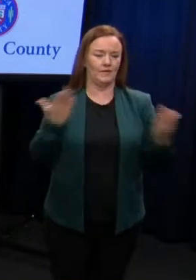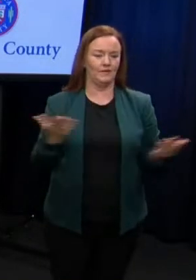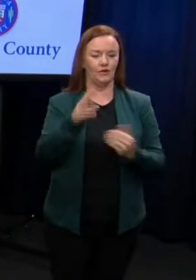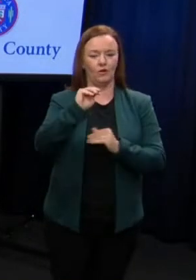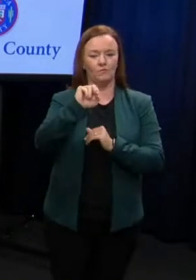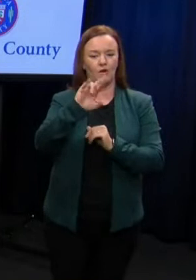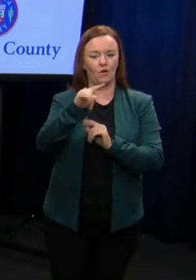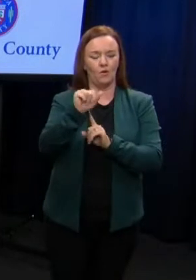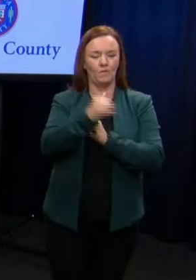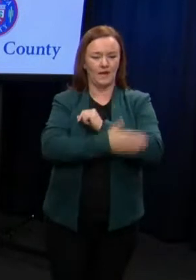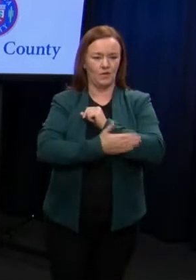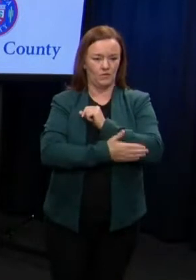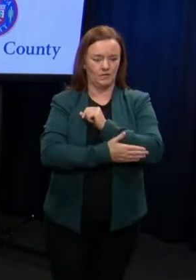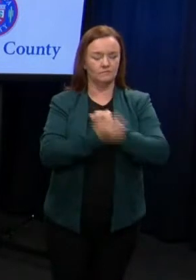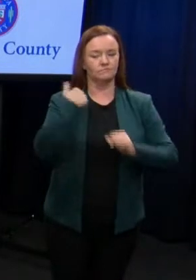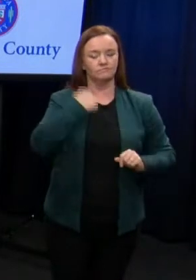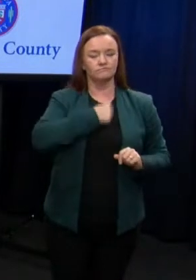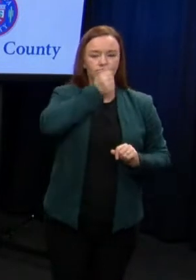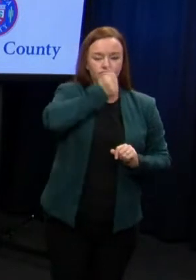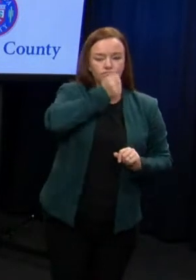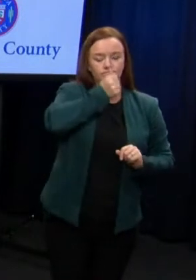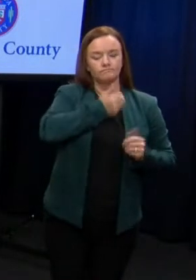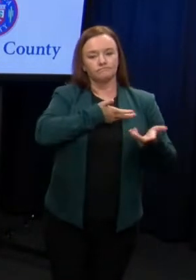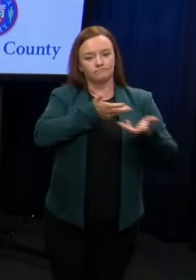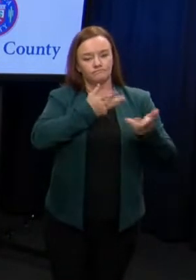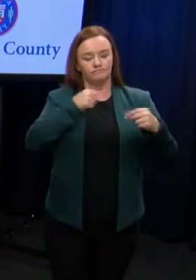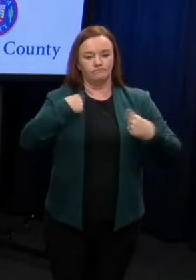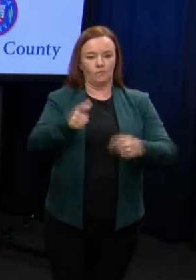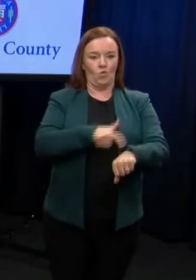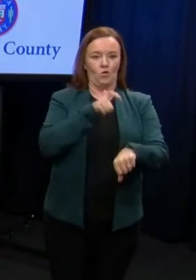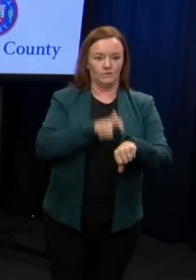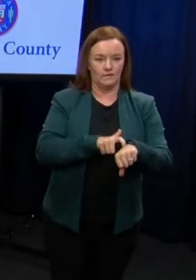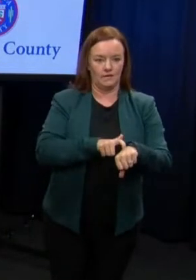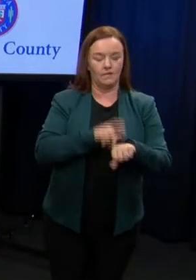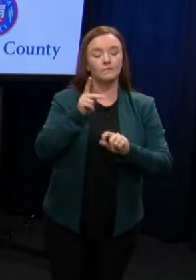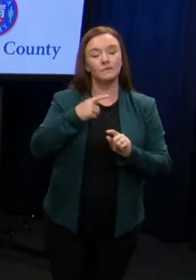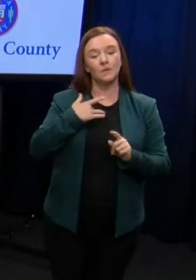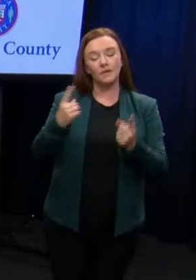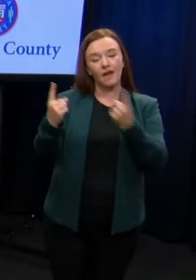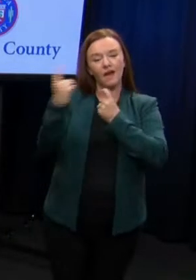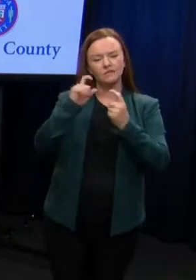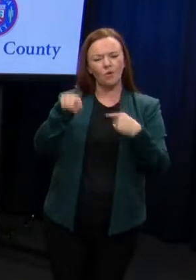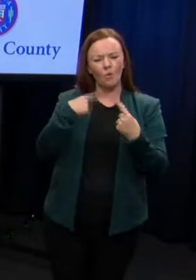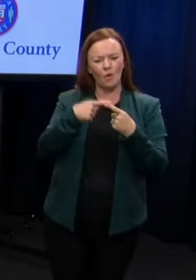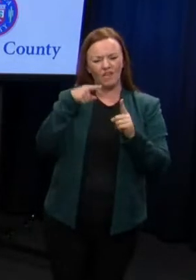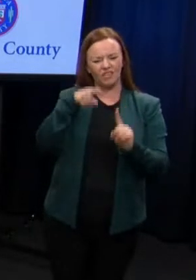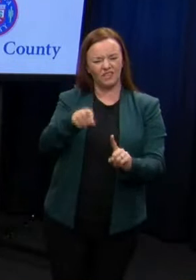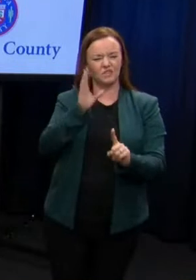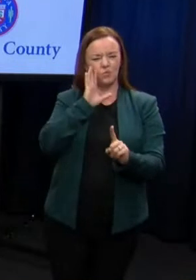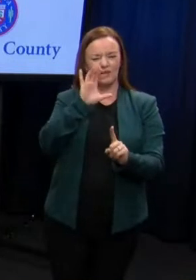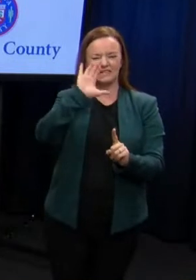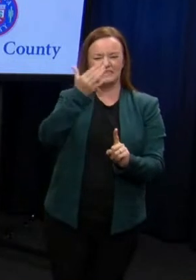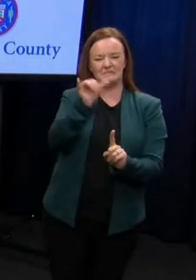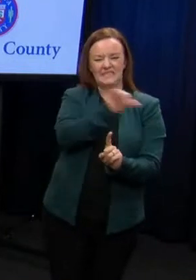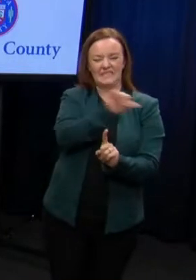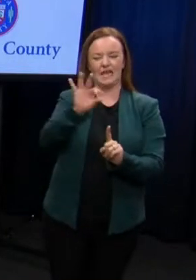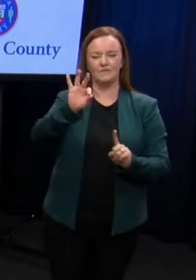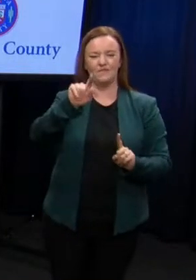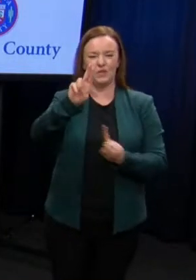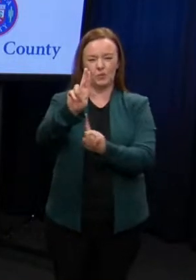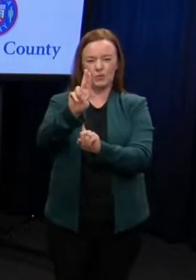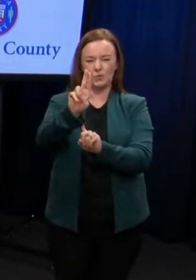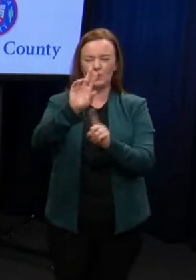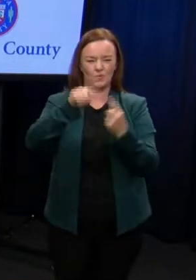with this for a long time, we often get asked, when can we treat this like the flu? The short answer is, unfortunately, not